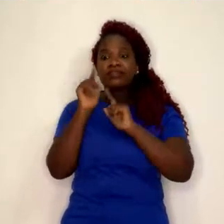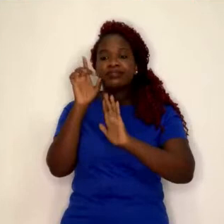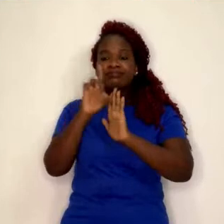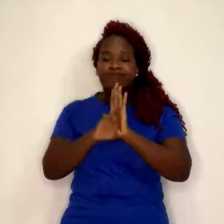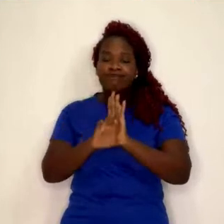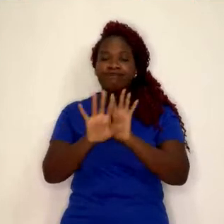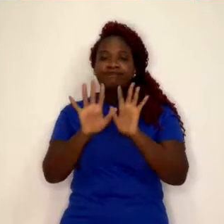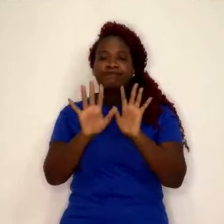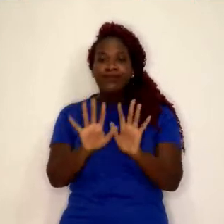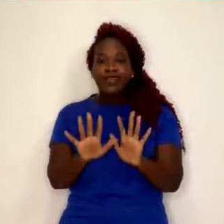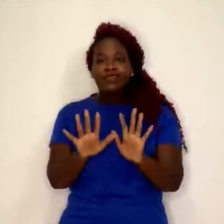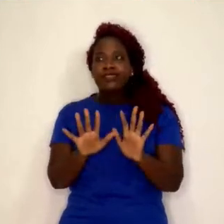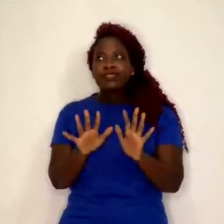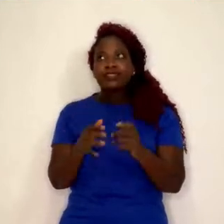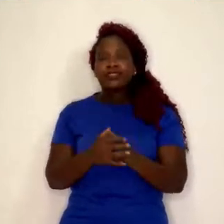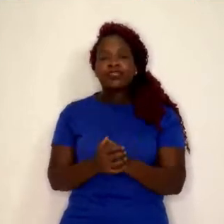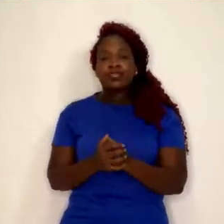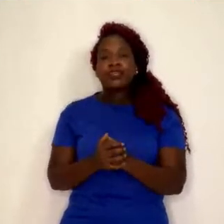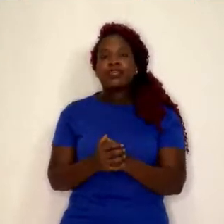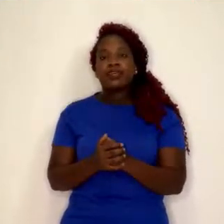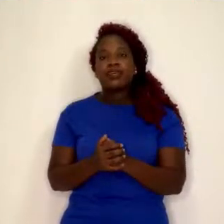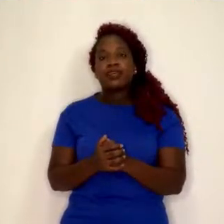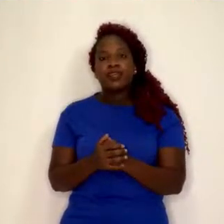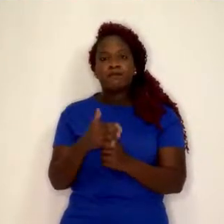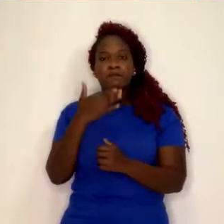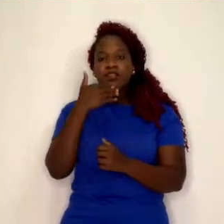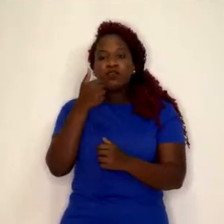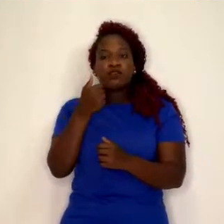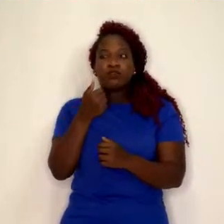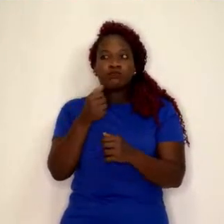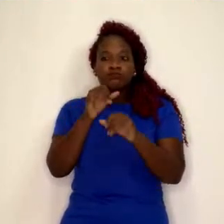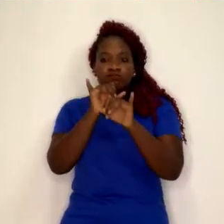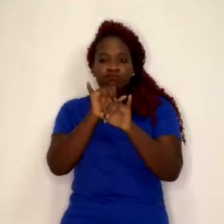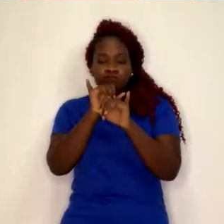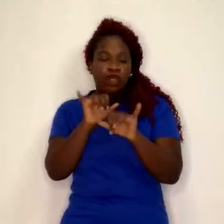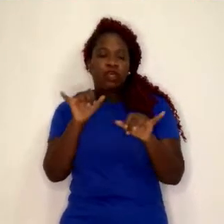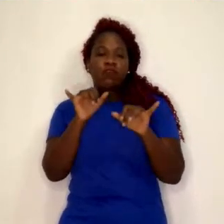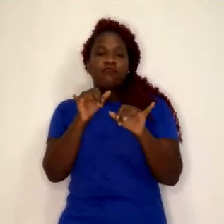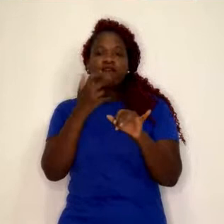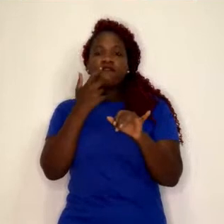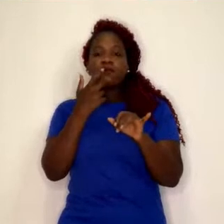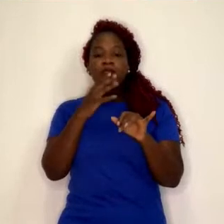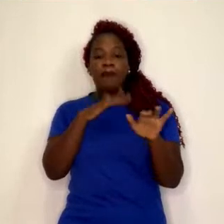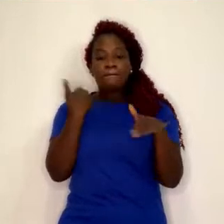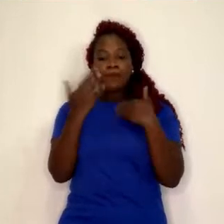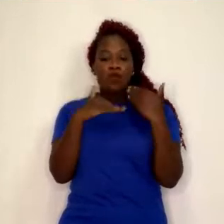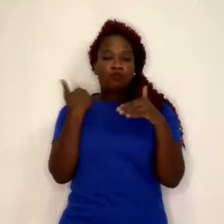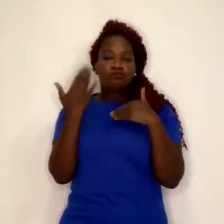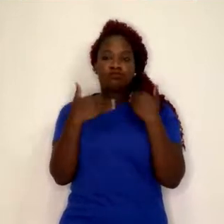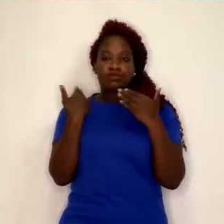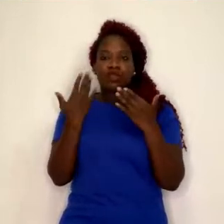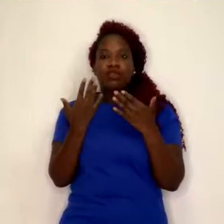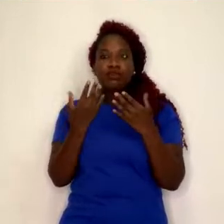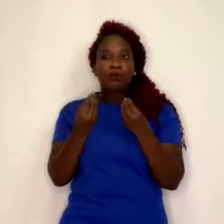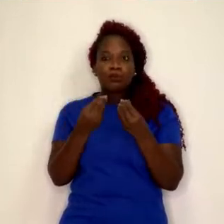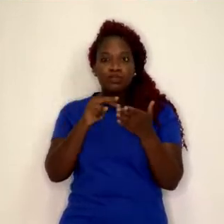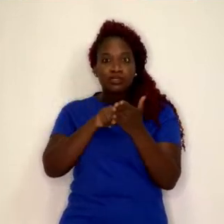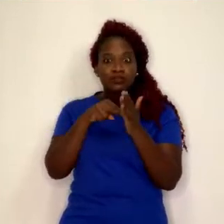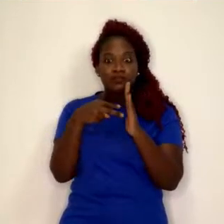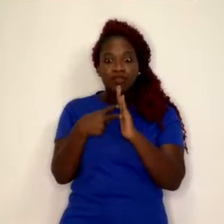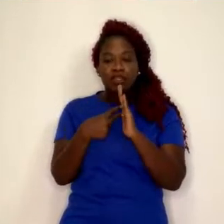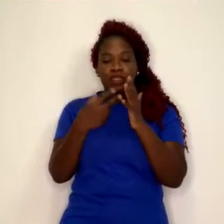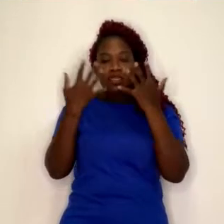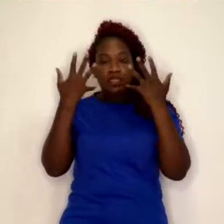in terms of the achievement of rights, but we haven't even talked about the losses of life and what it